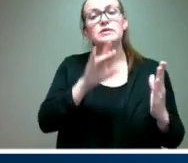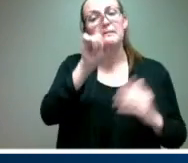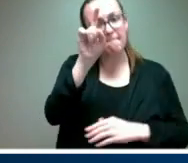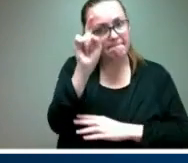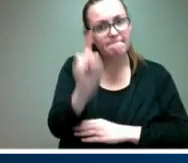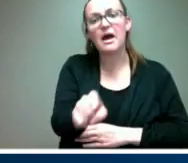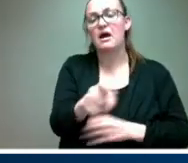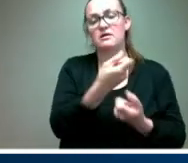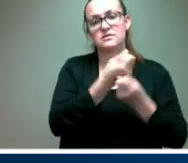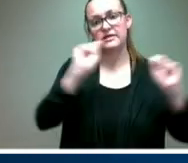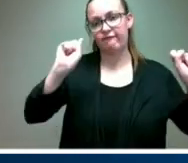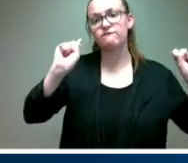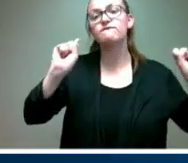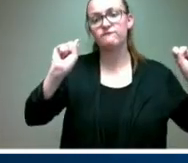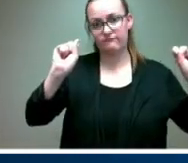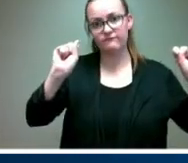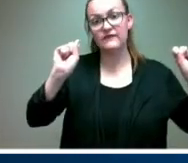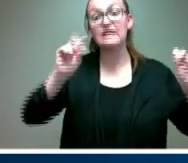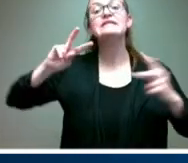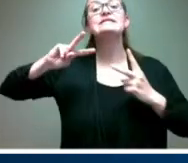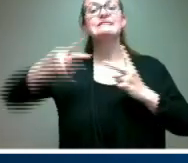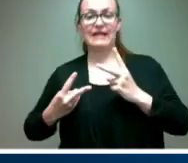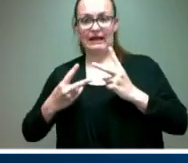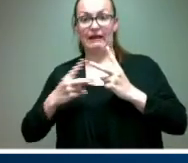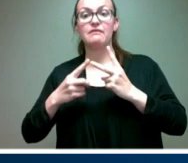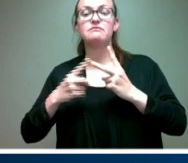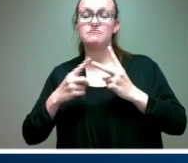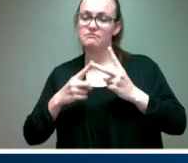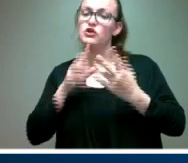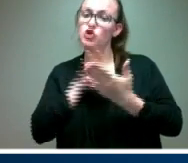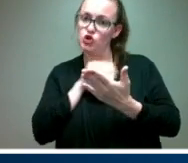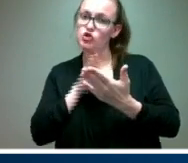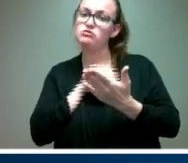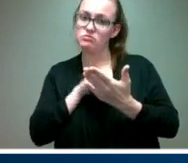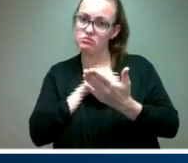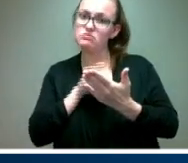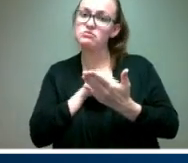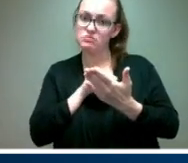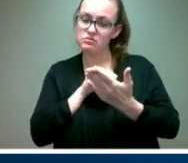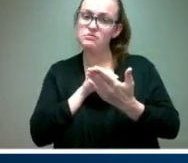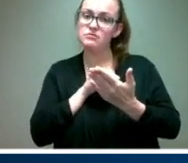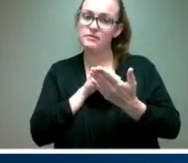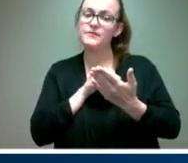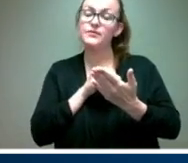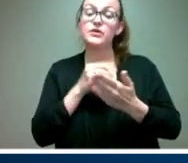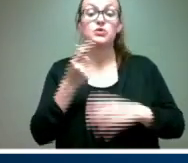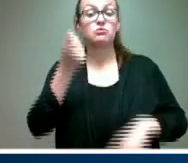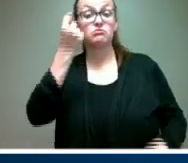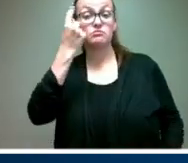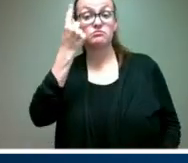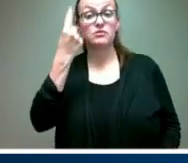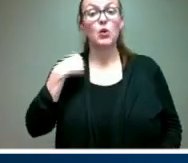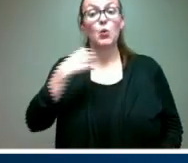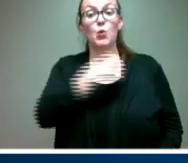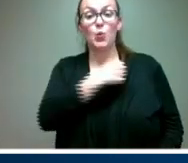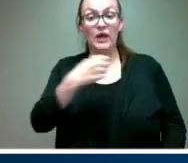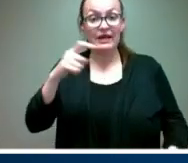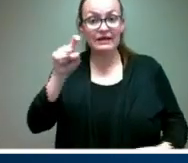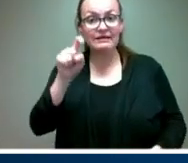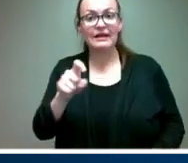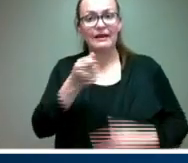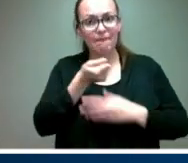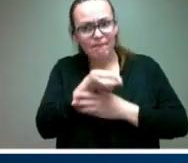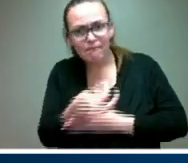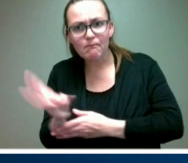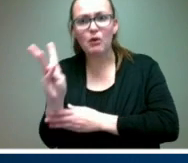isolation. So I think the challenge would be we're making sure that we have multiple people and organizations at